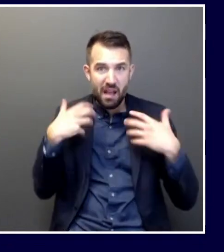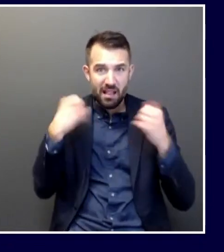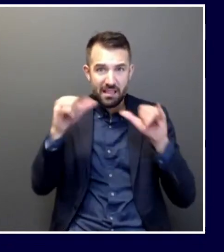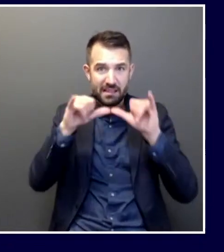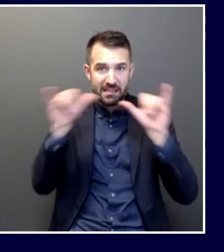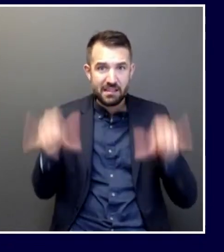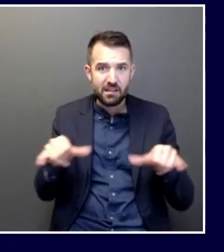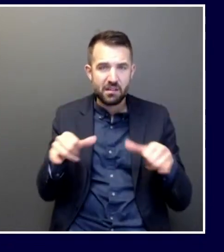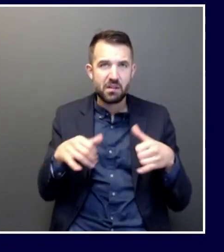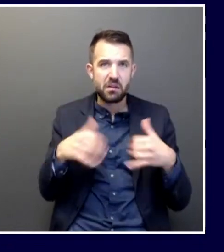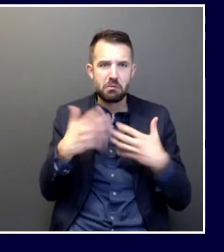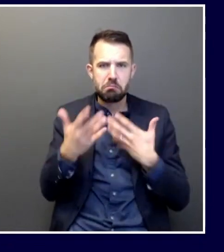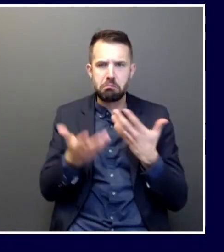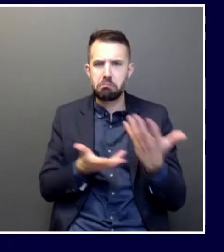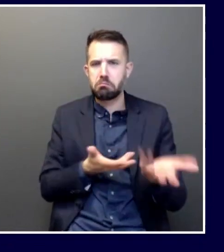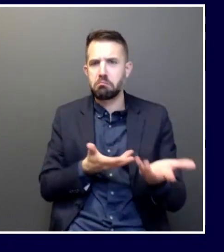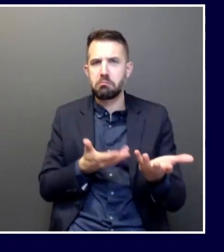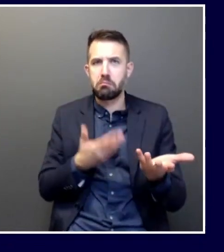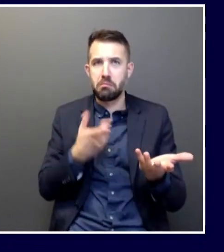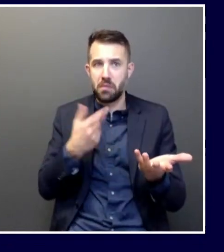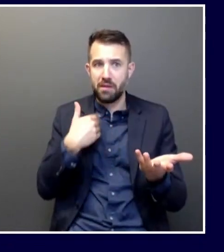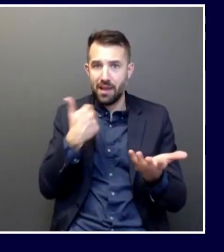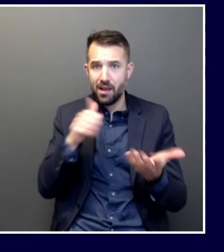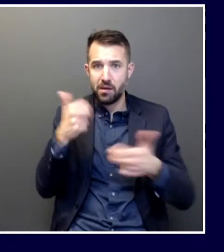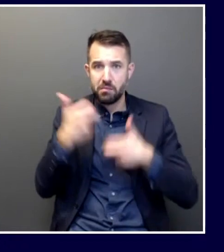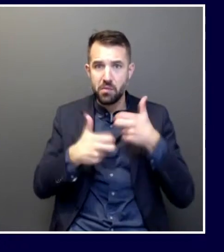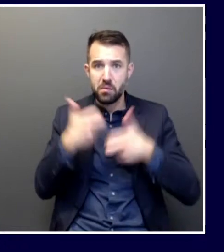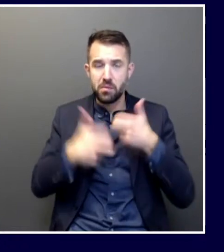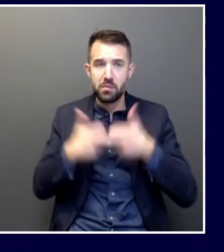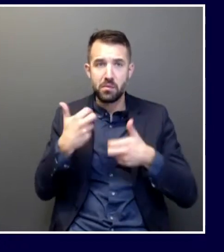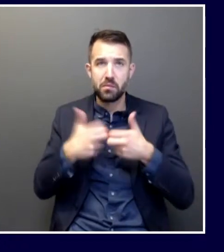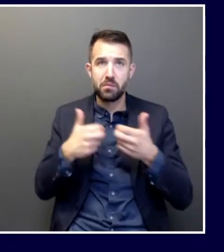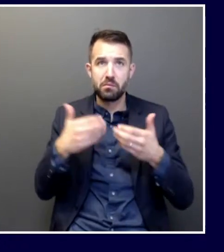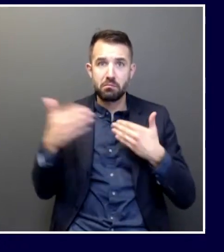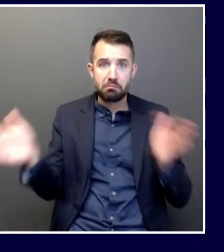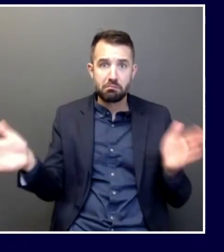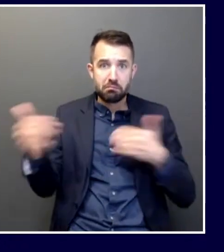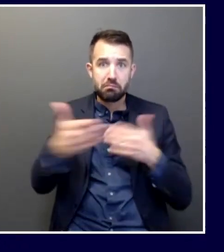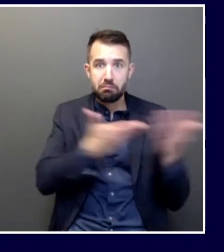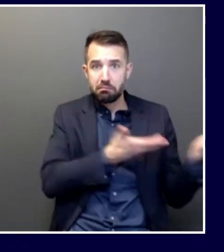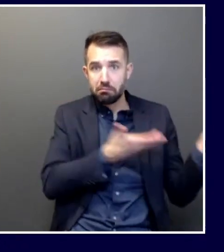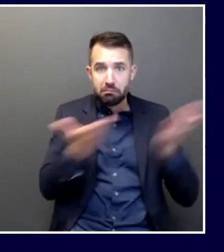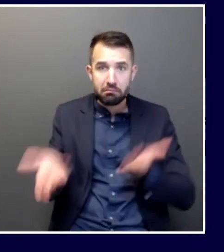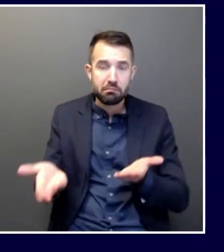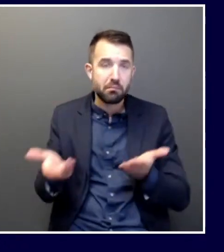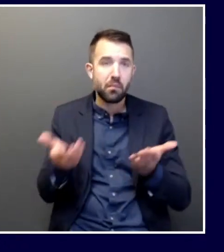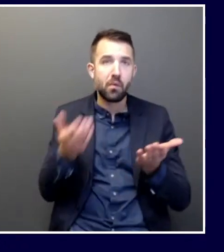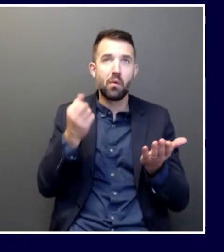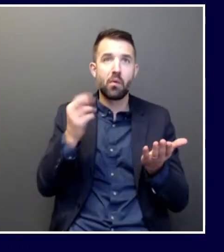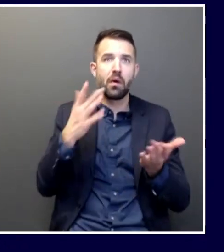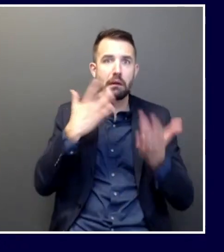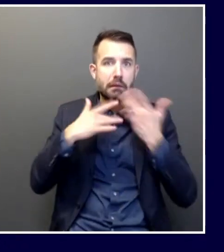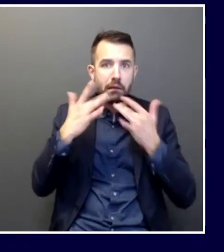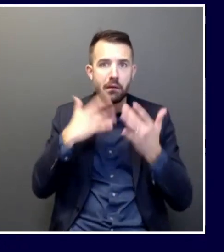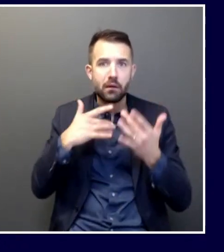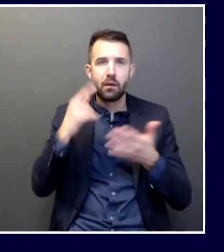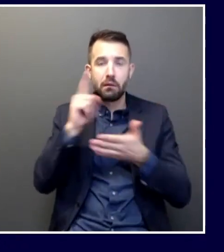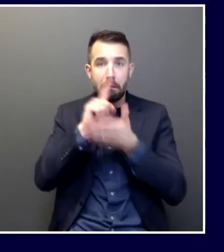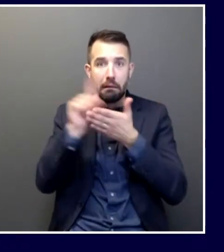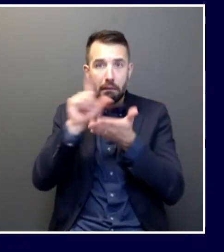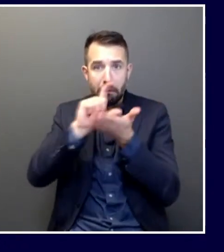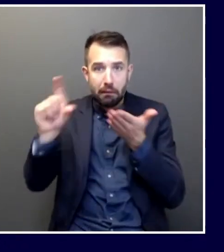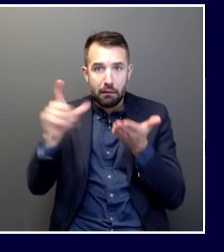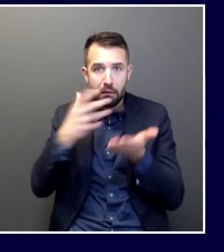issues with supply in the state, or if you still have plenty of vaccine available of all of the different types for anyone who